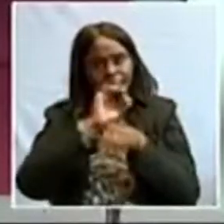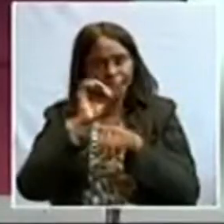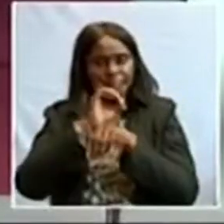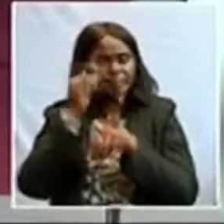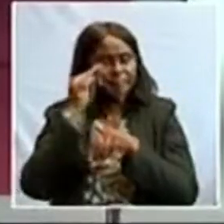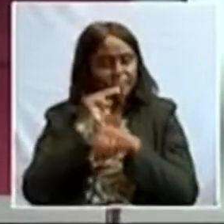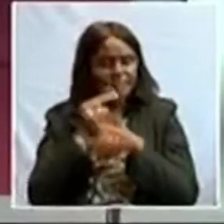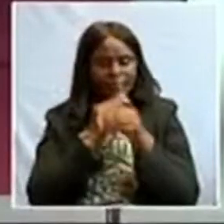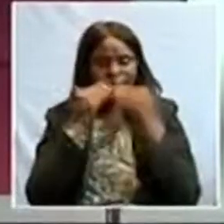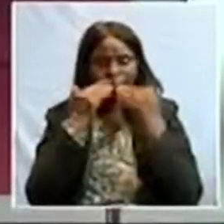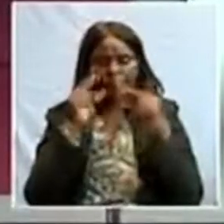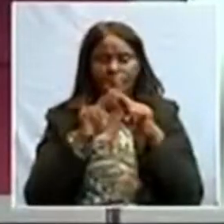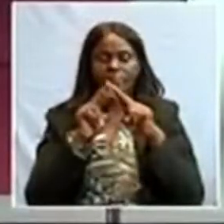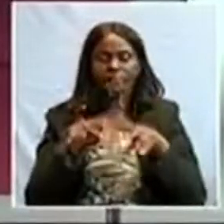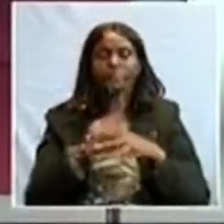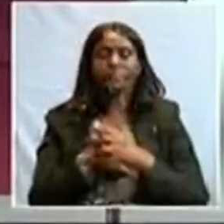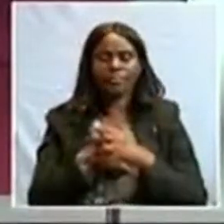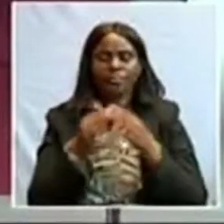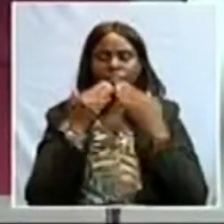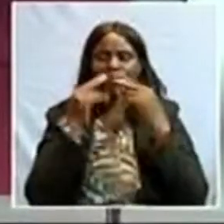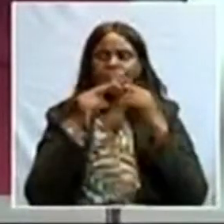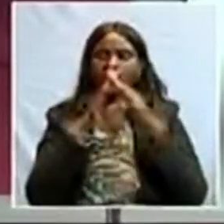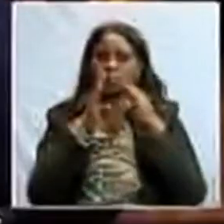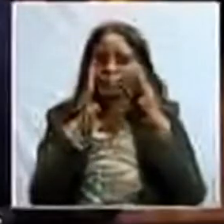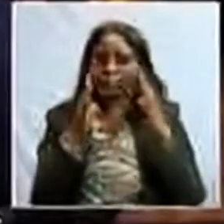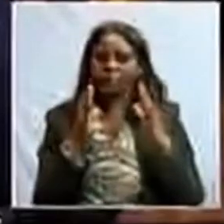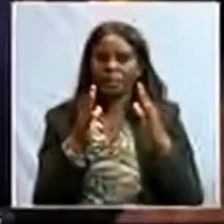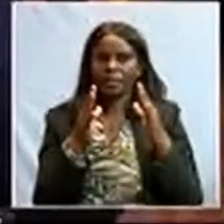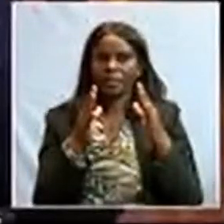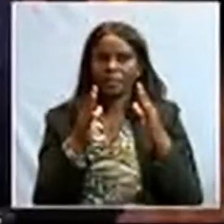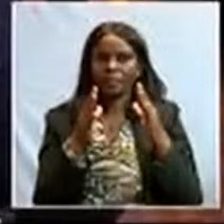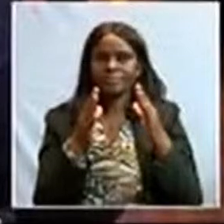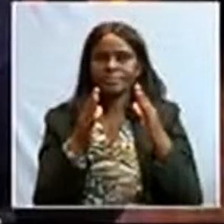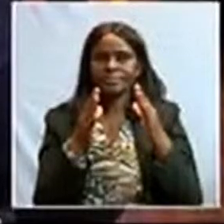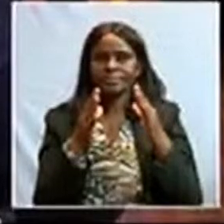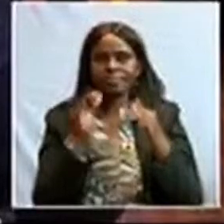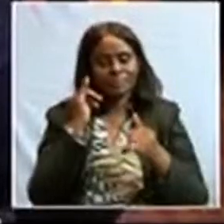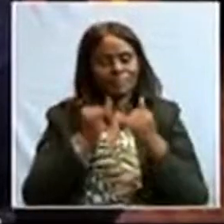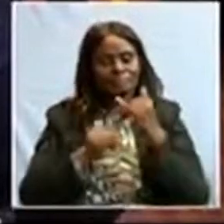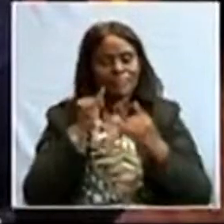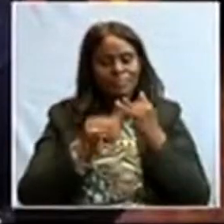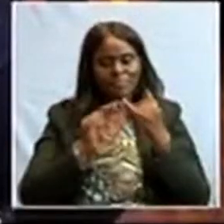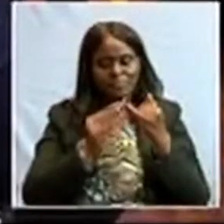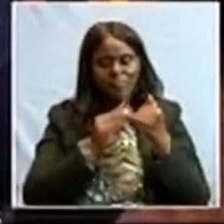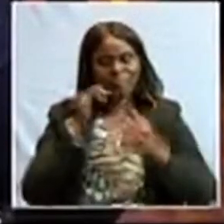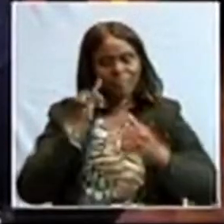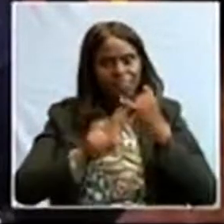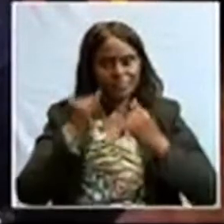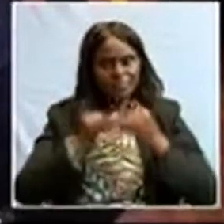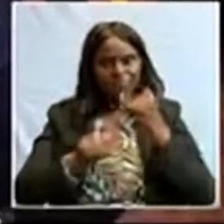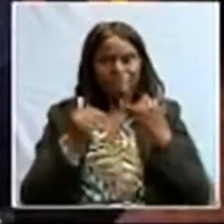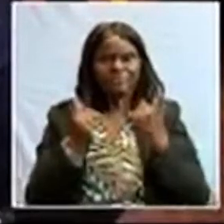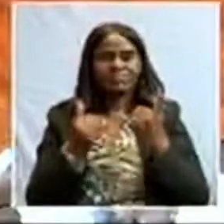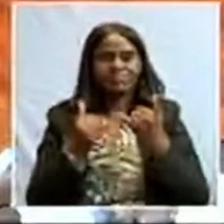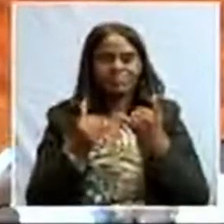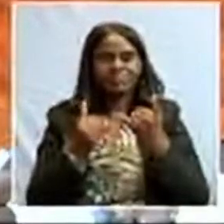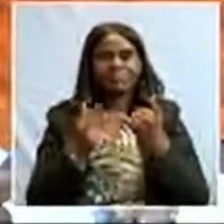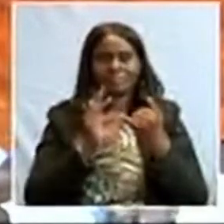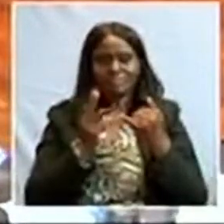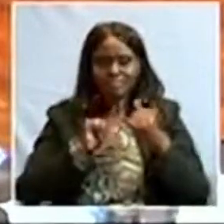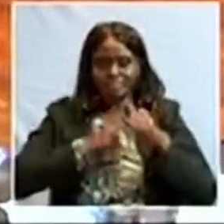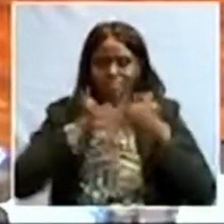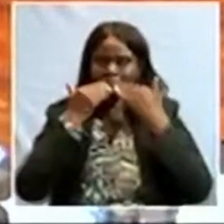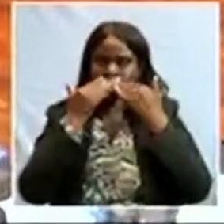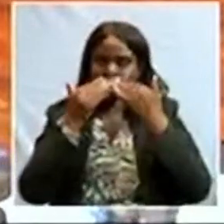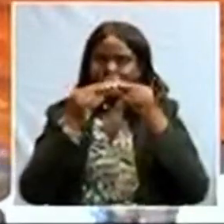us. Thank you, Chair. Well, thank you so much. I think we should be concluding. We've come to the end, and we